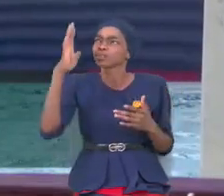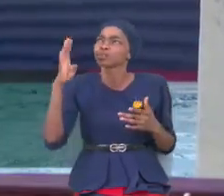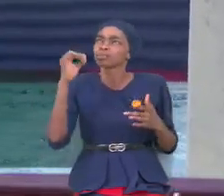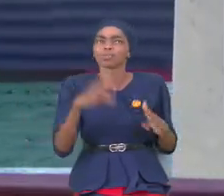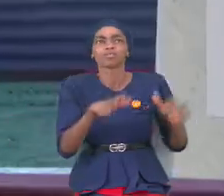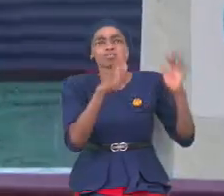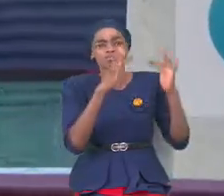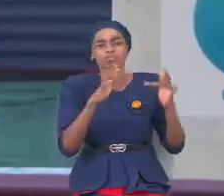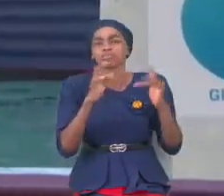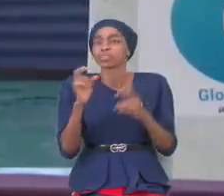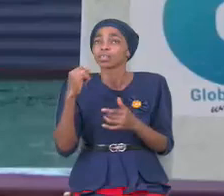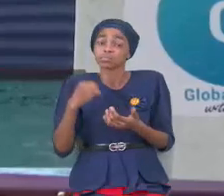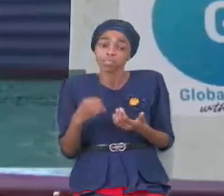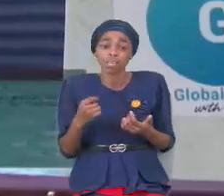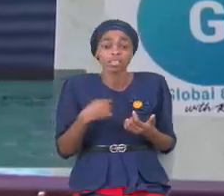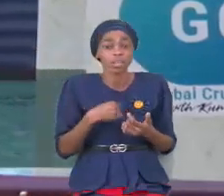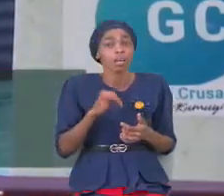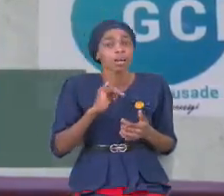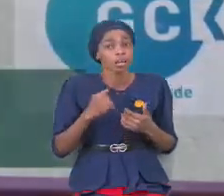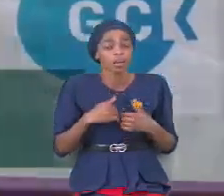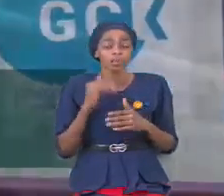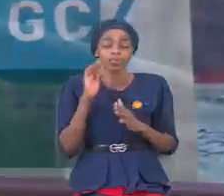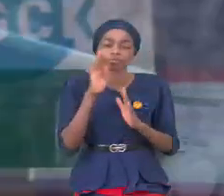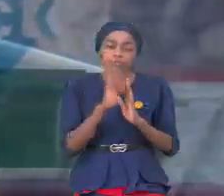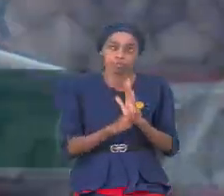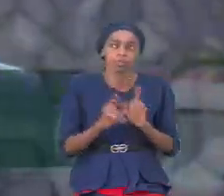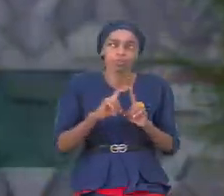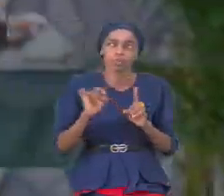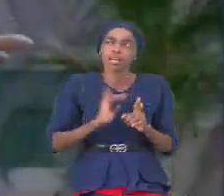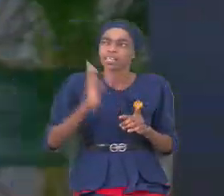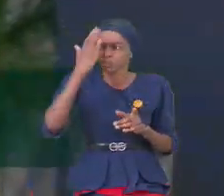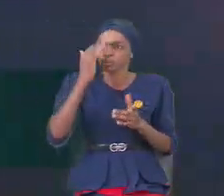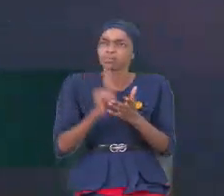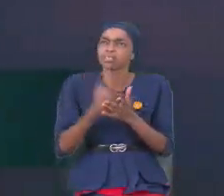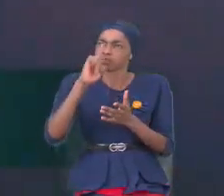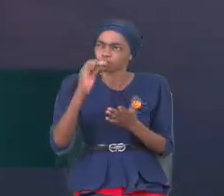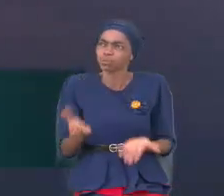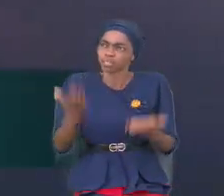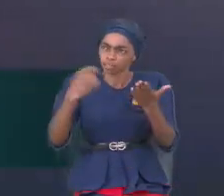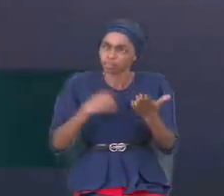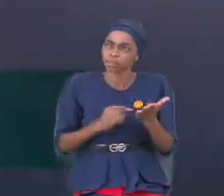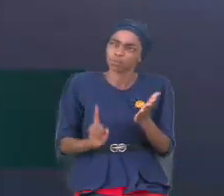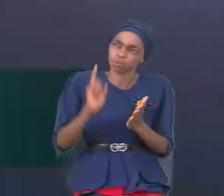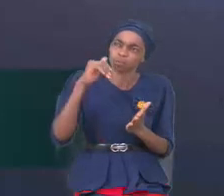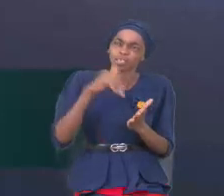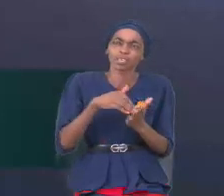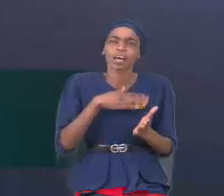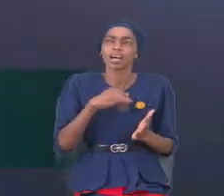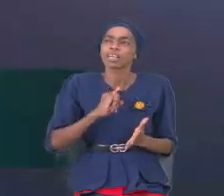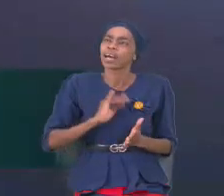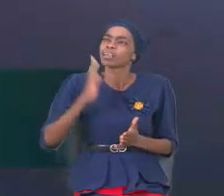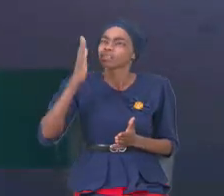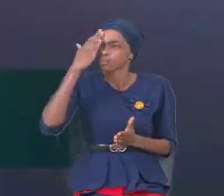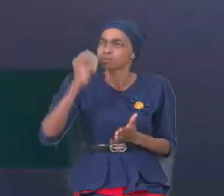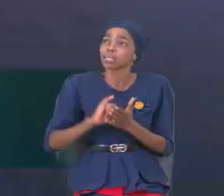compassion. Even though I've gone this way, I know you're going to pick me up again and lift me up again, and I'm going to be